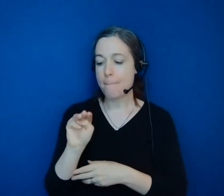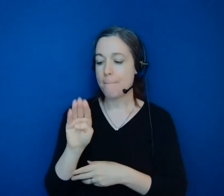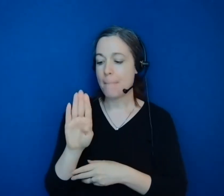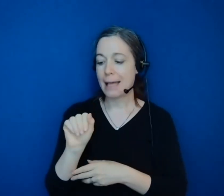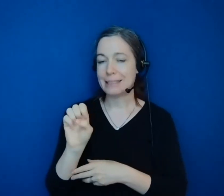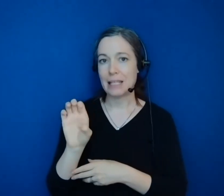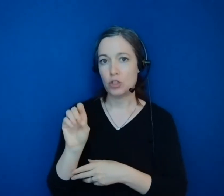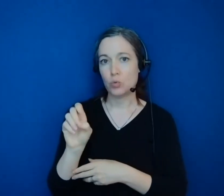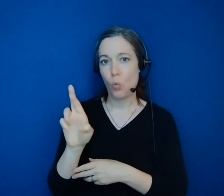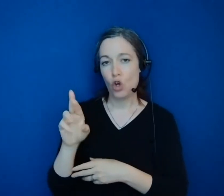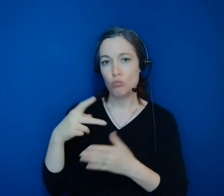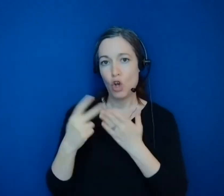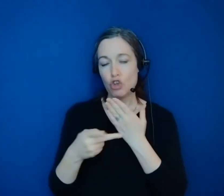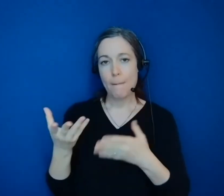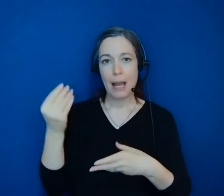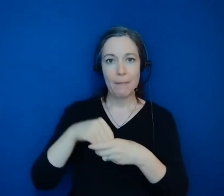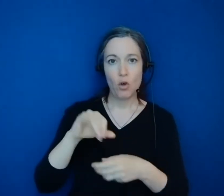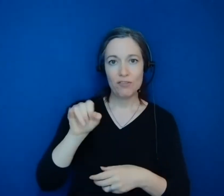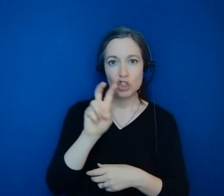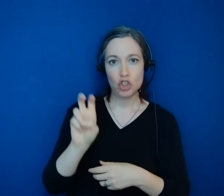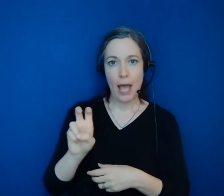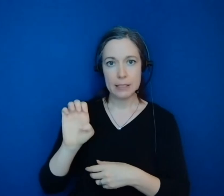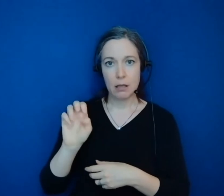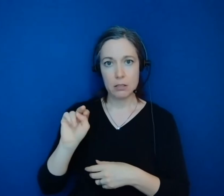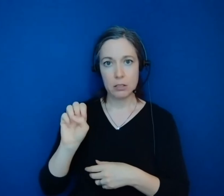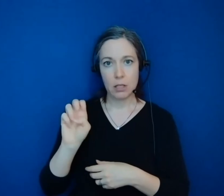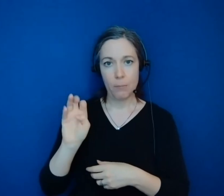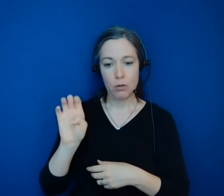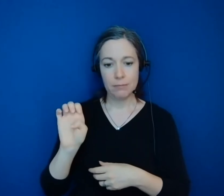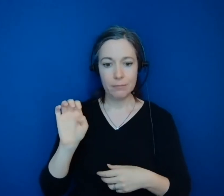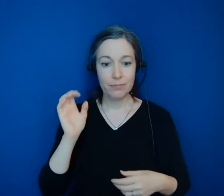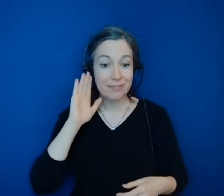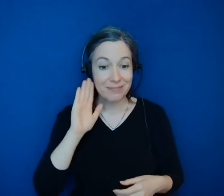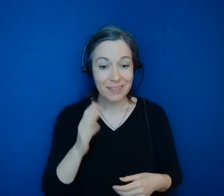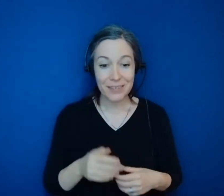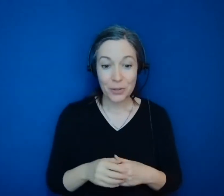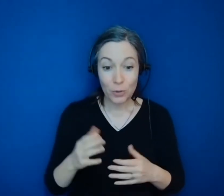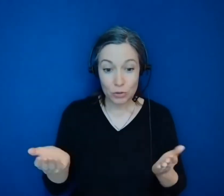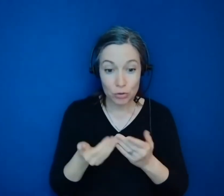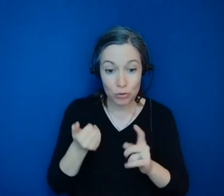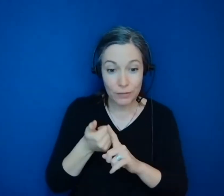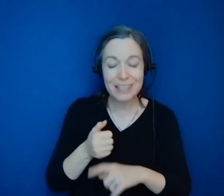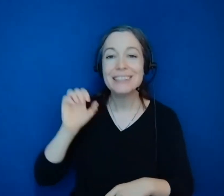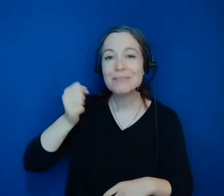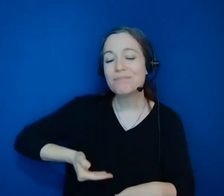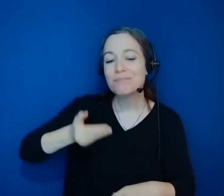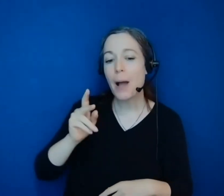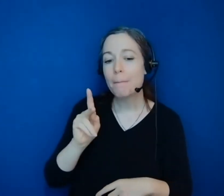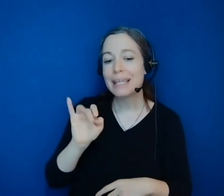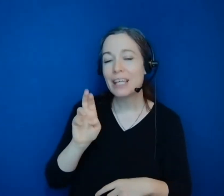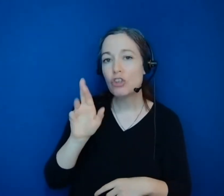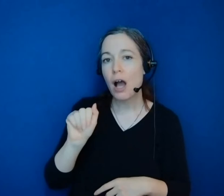Thanks Joe. Thanks Thanks Kira, do you want to introduce yourself. Yeah. Hi, my name is Kira. This is my first year at FCC.